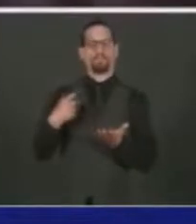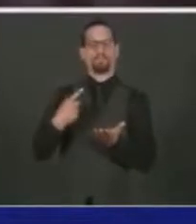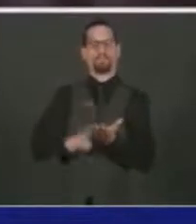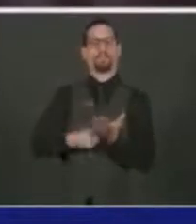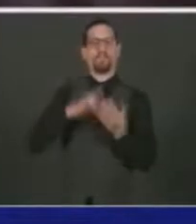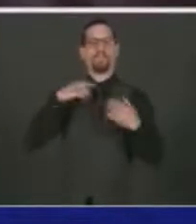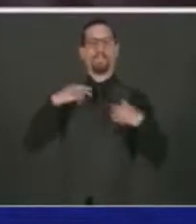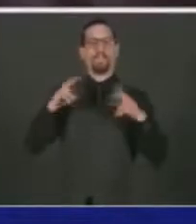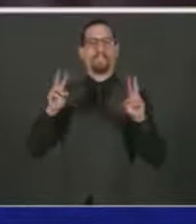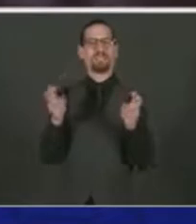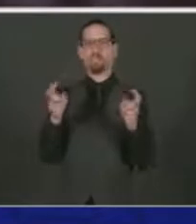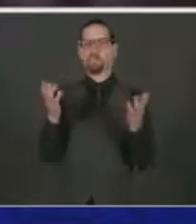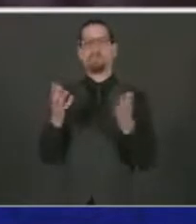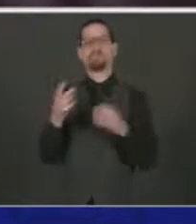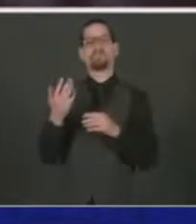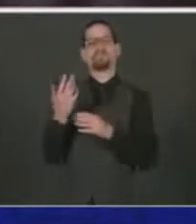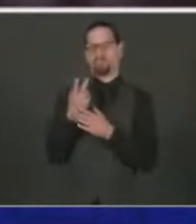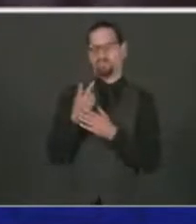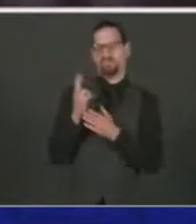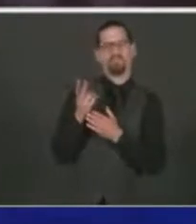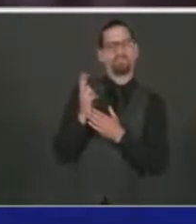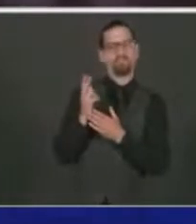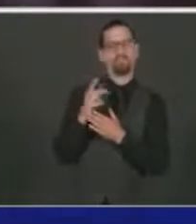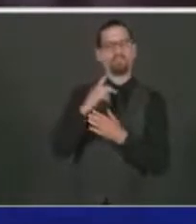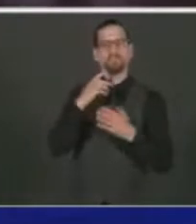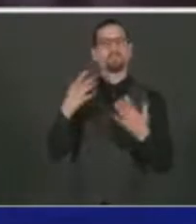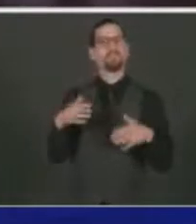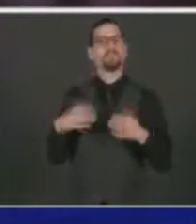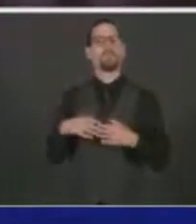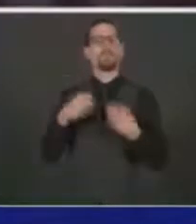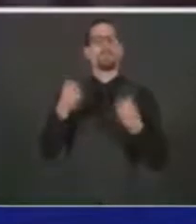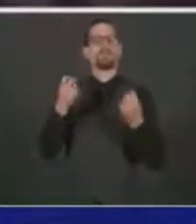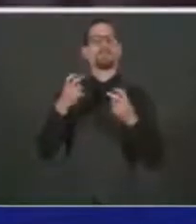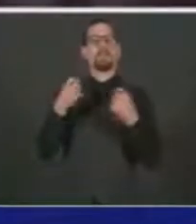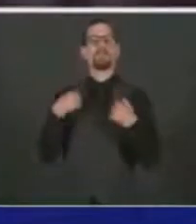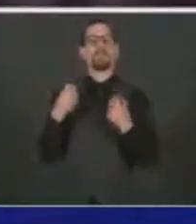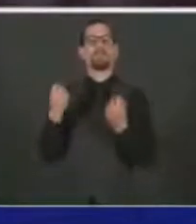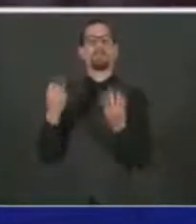called multi-system inflammatory syndrome in children.